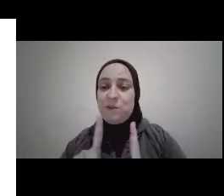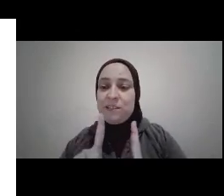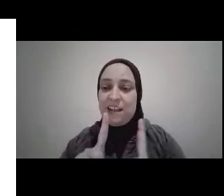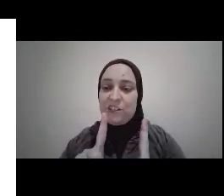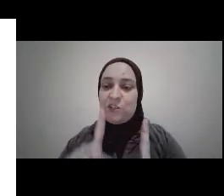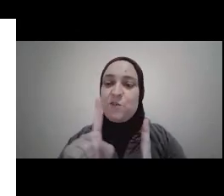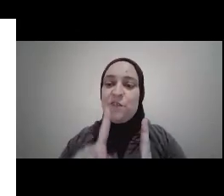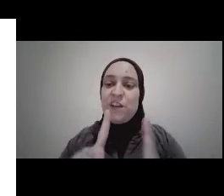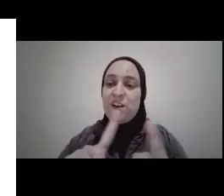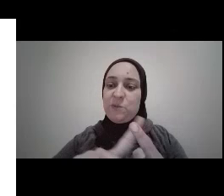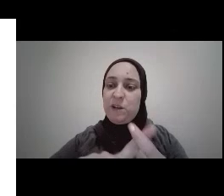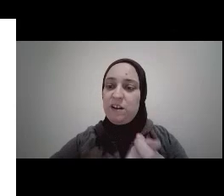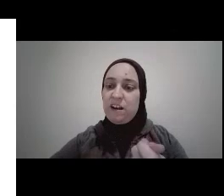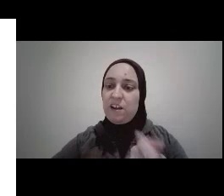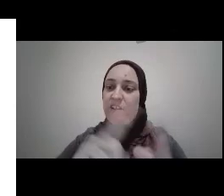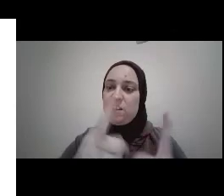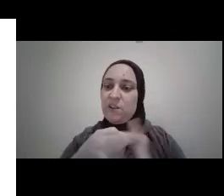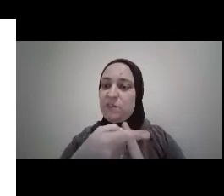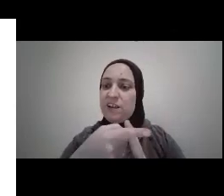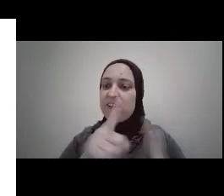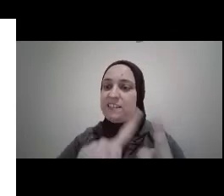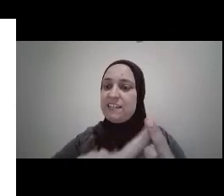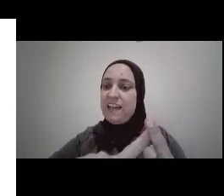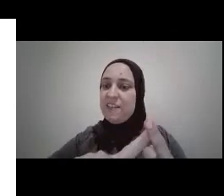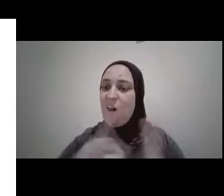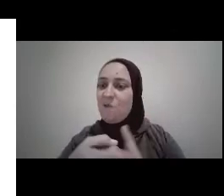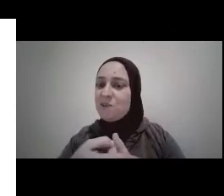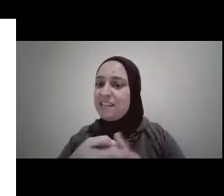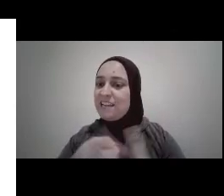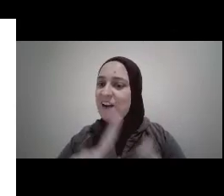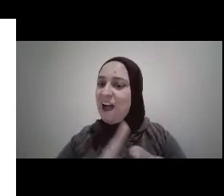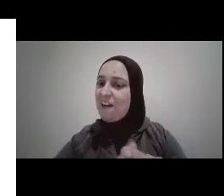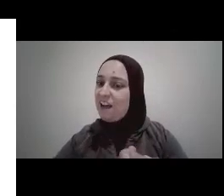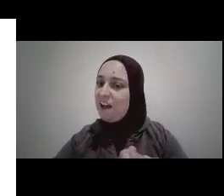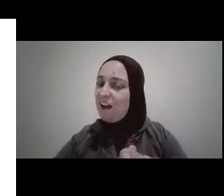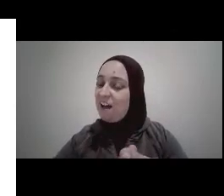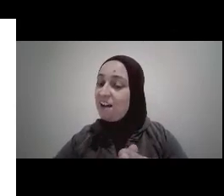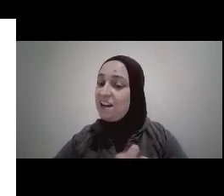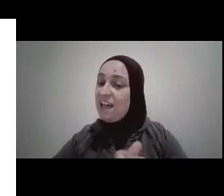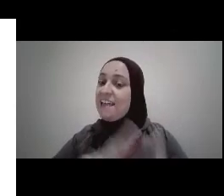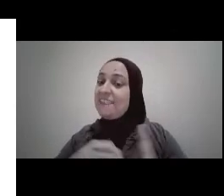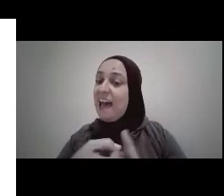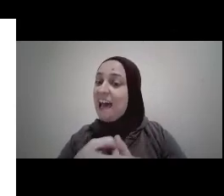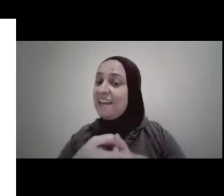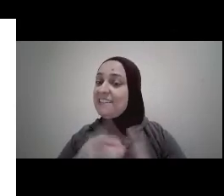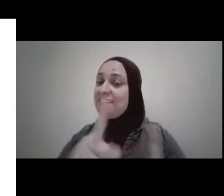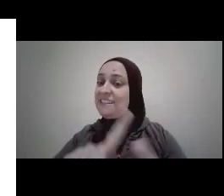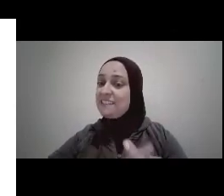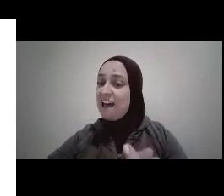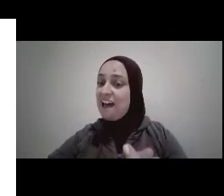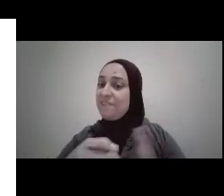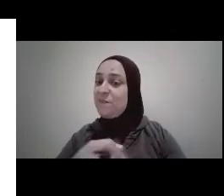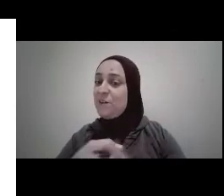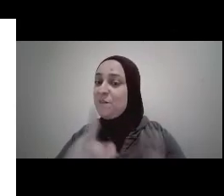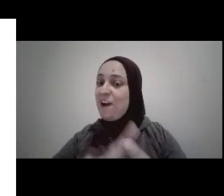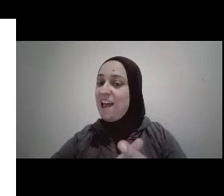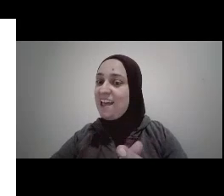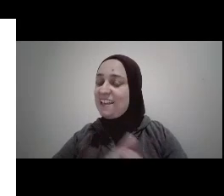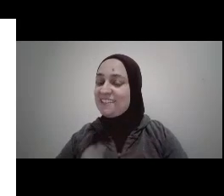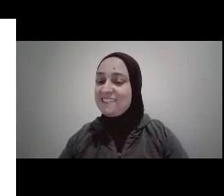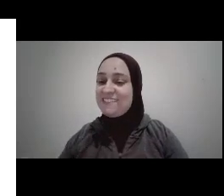friends, we'll take two fingers. We are going to hook those fingers together almost like they're having a hug. That is the sign